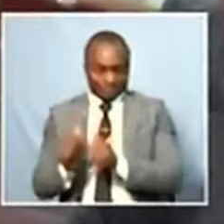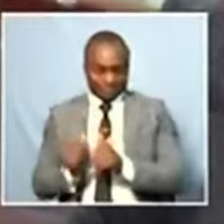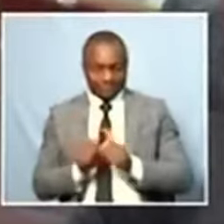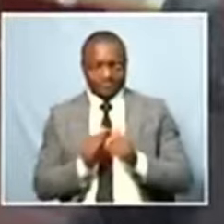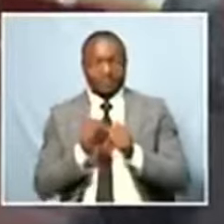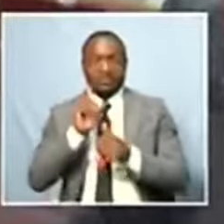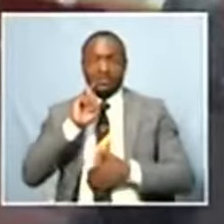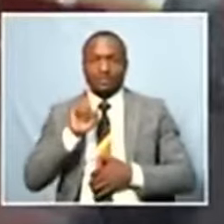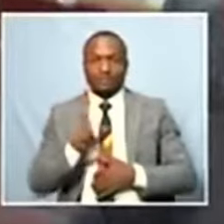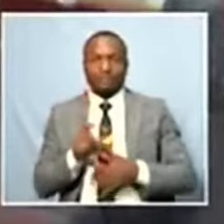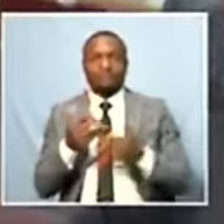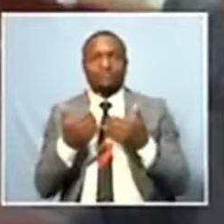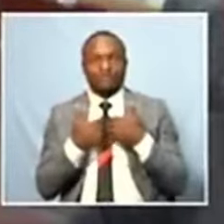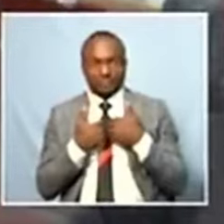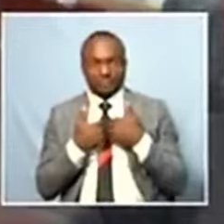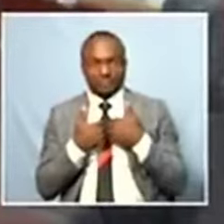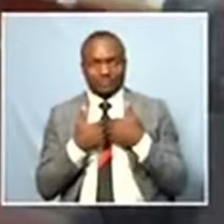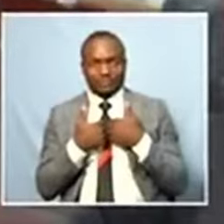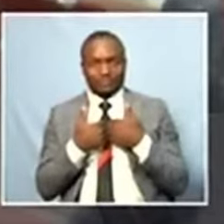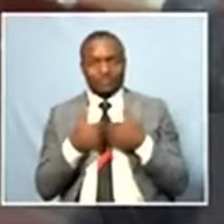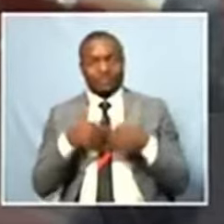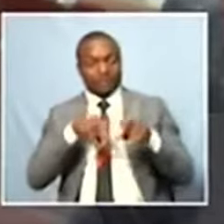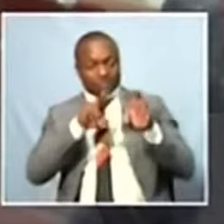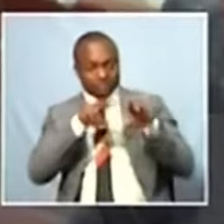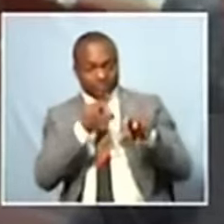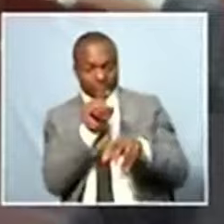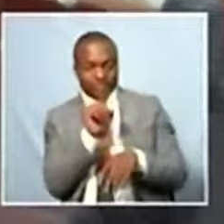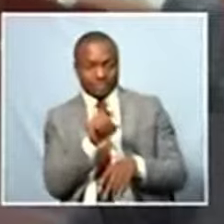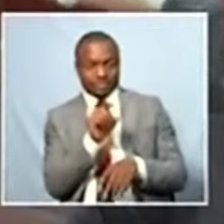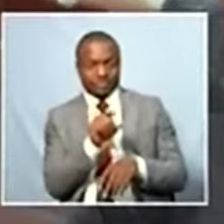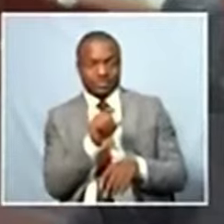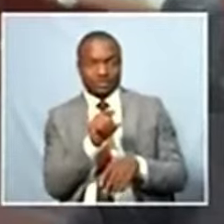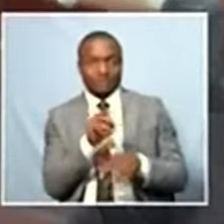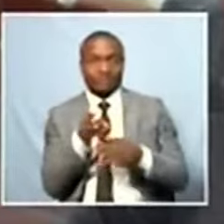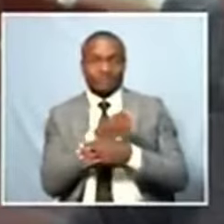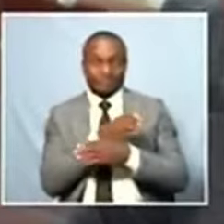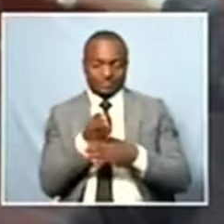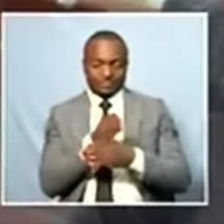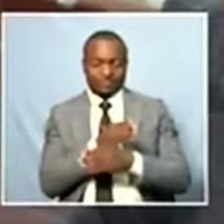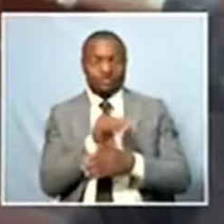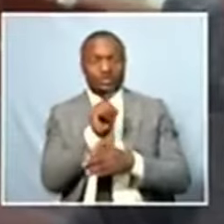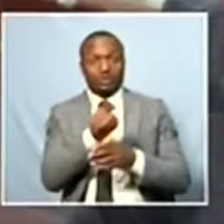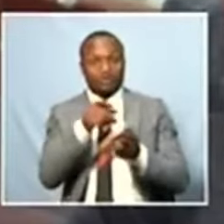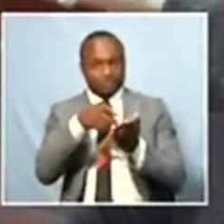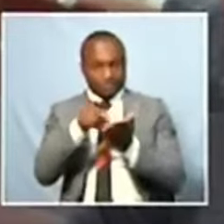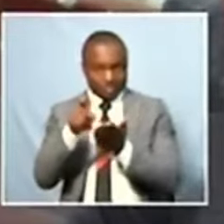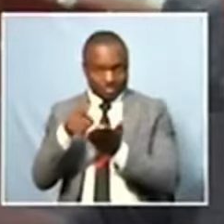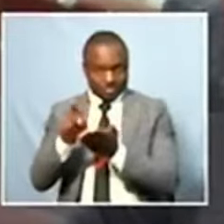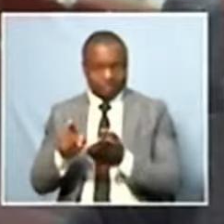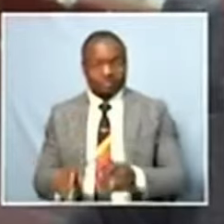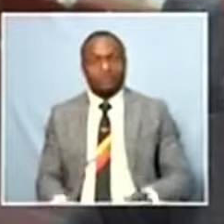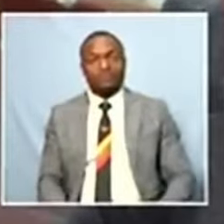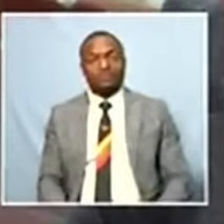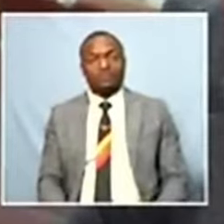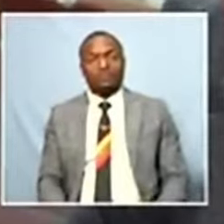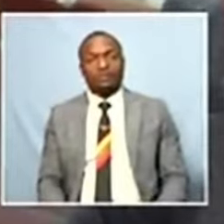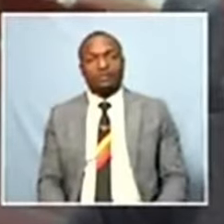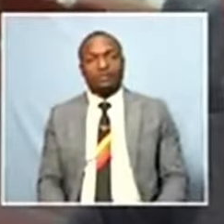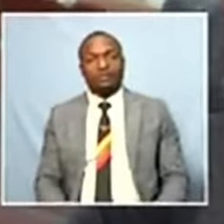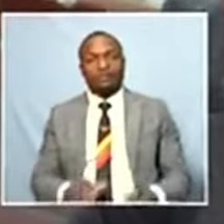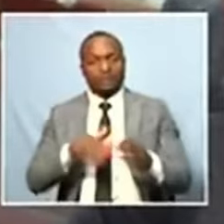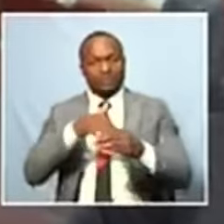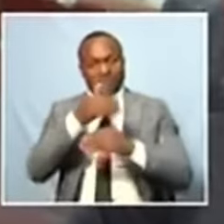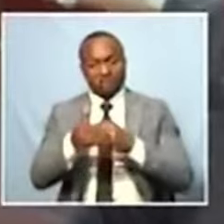have sight of those transactions. For those making payments outside the